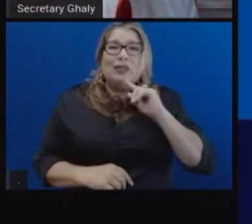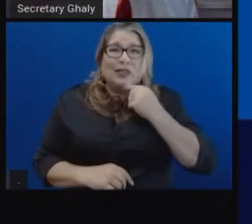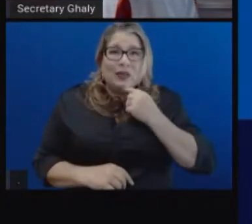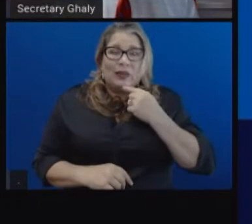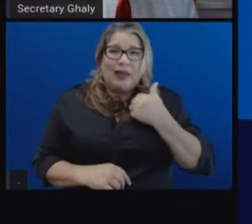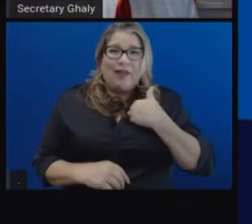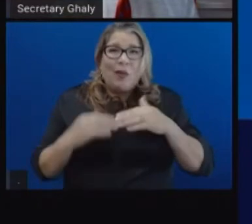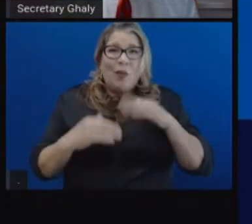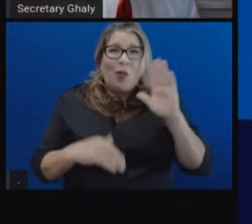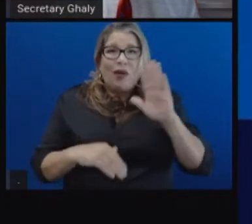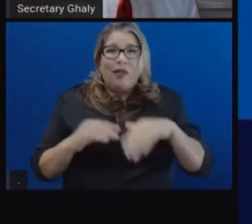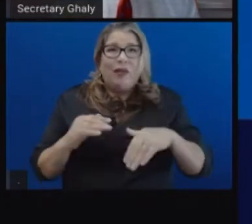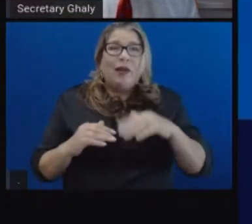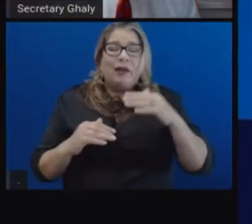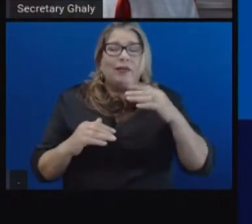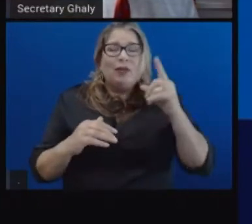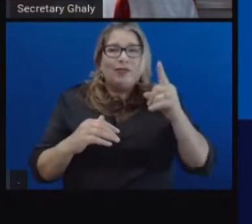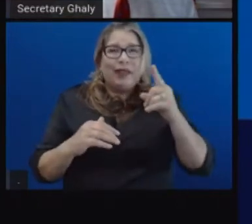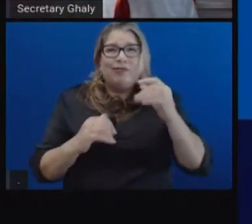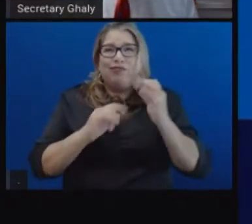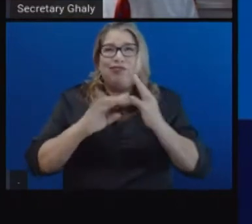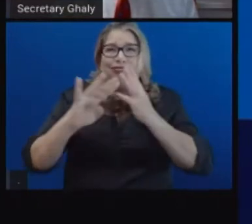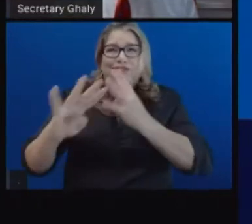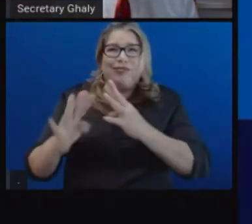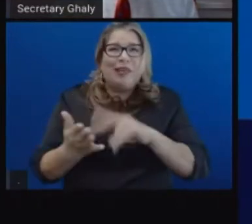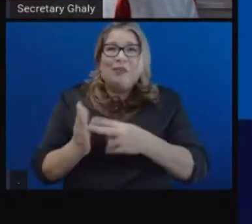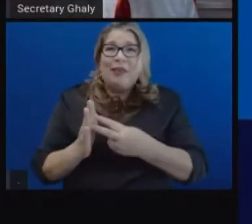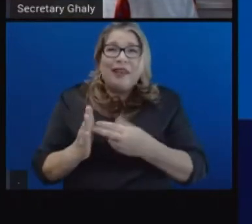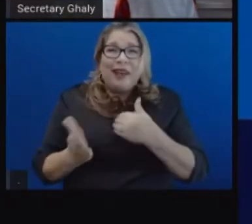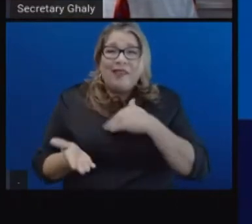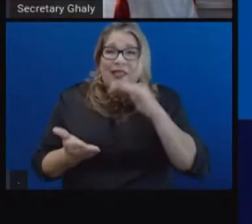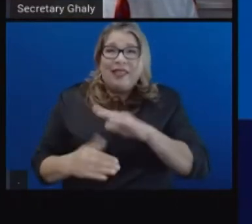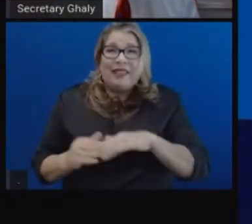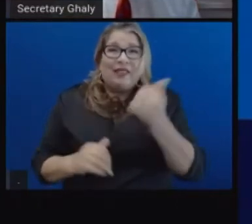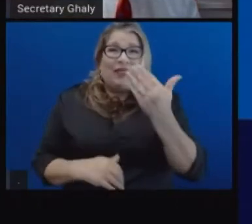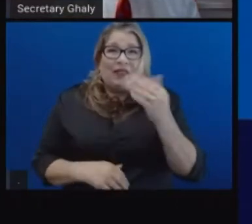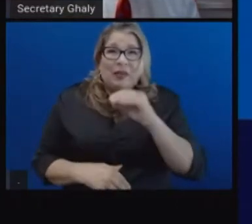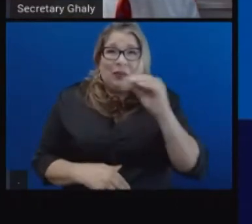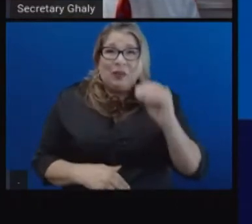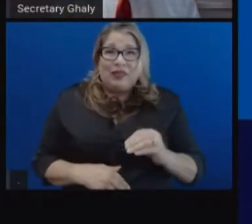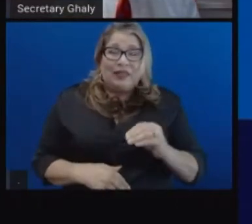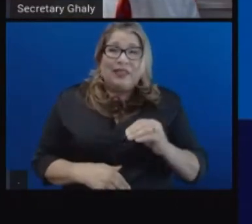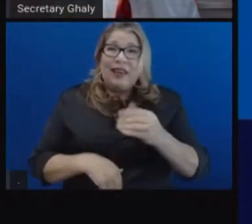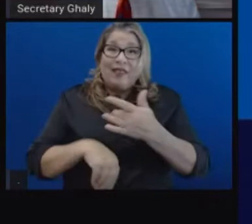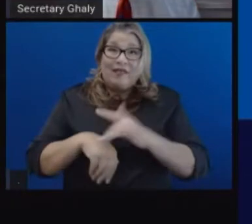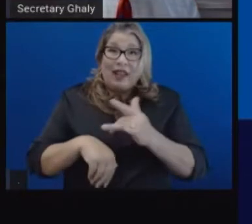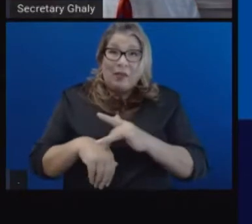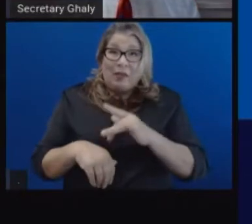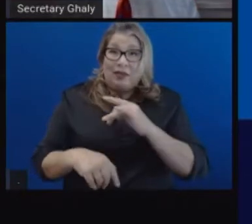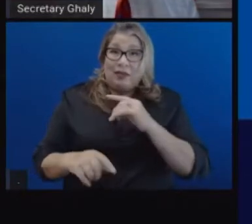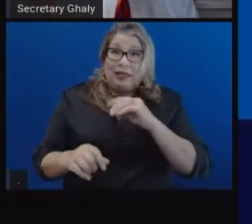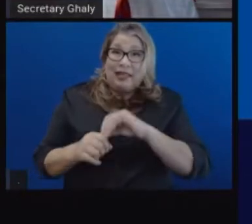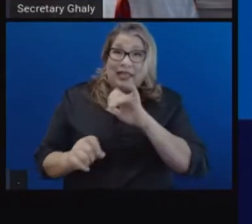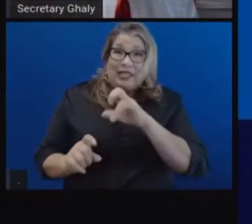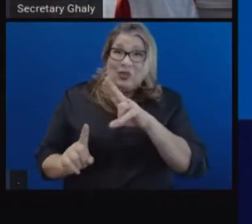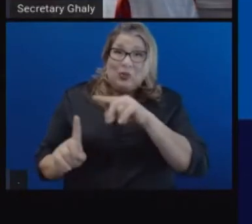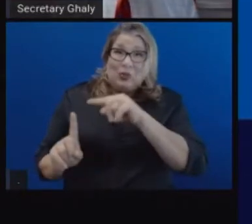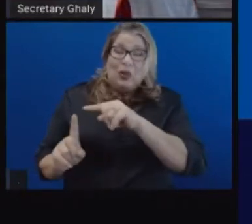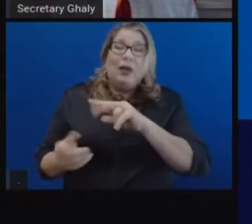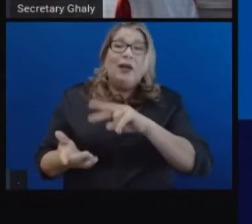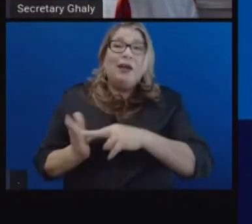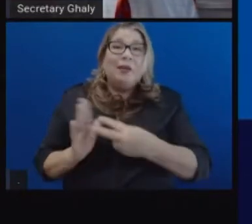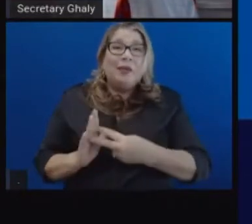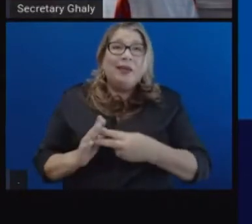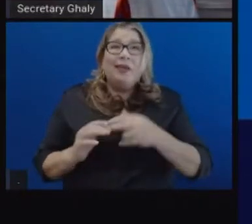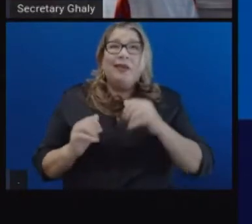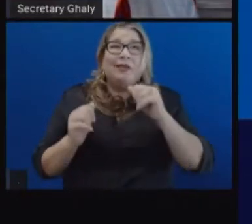Greater Sacramento, San Joaquin, and Southern California, were all put under the stay-at-home order,